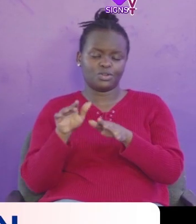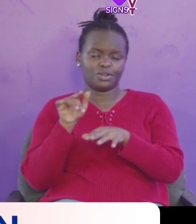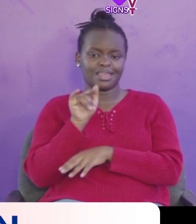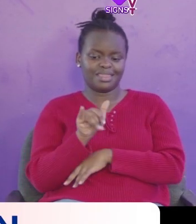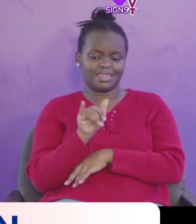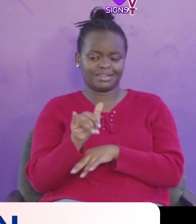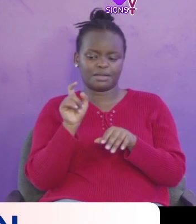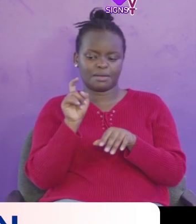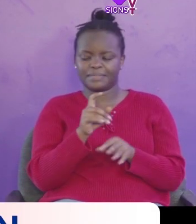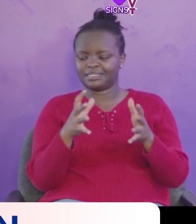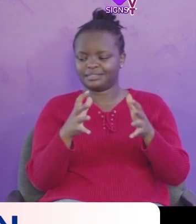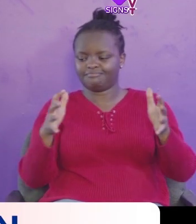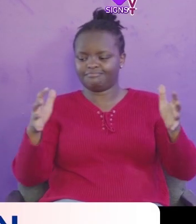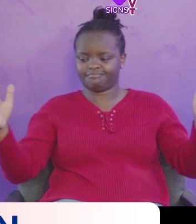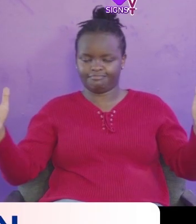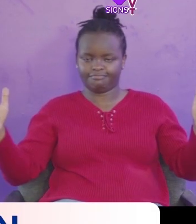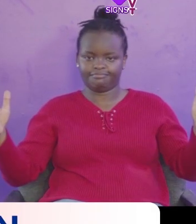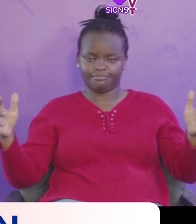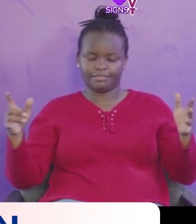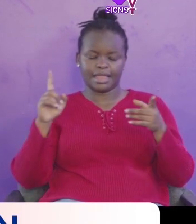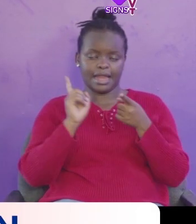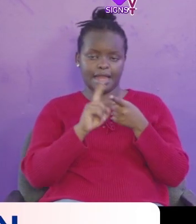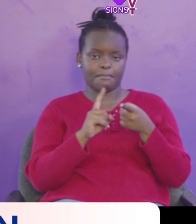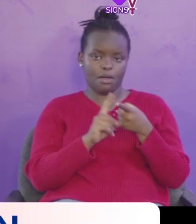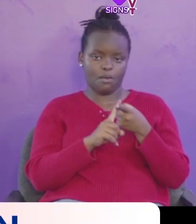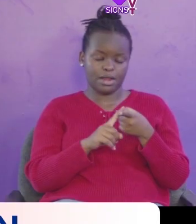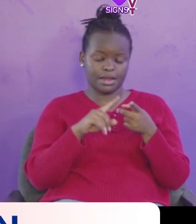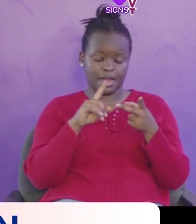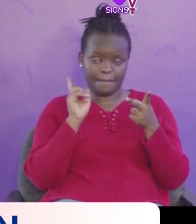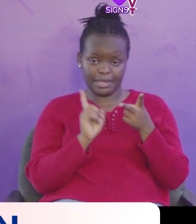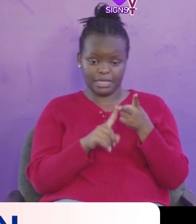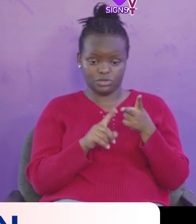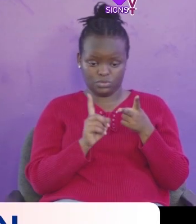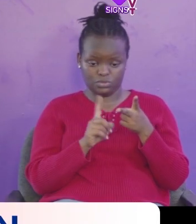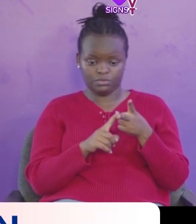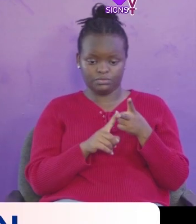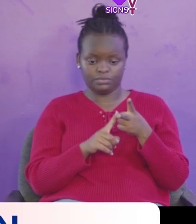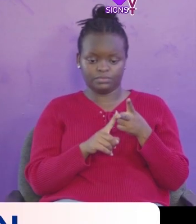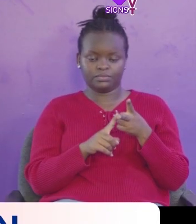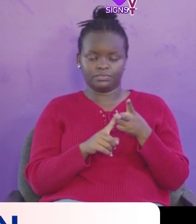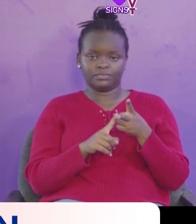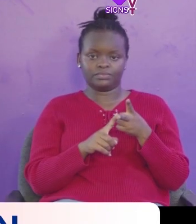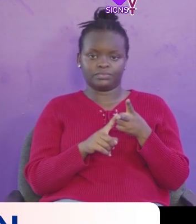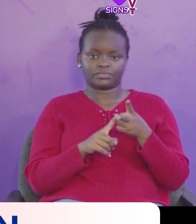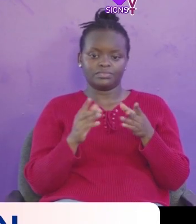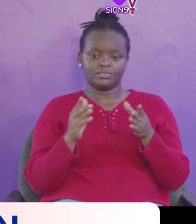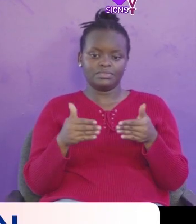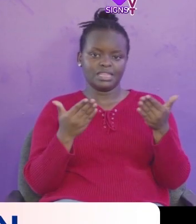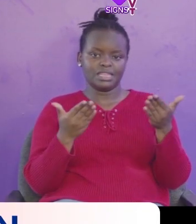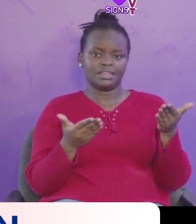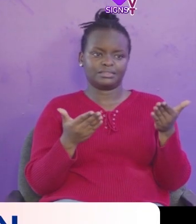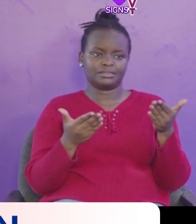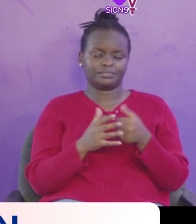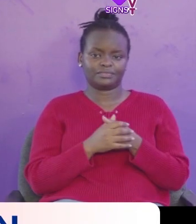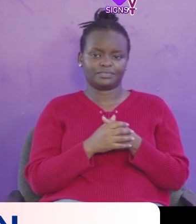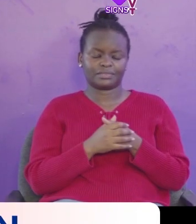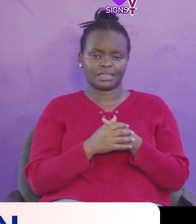ipanuliwe. Number 1. Number 2, yeah. Patia structure owners wa